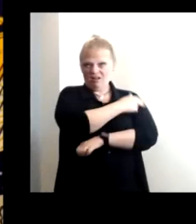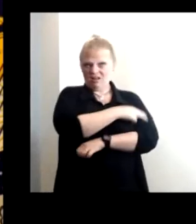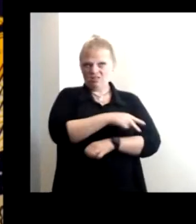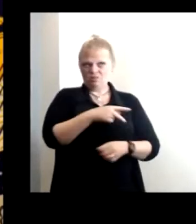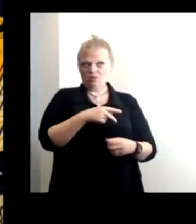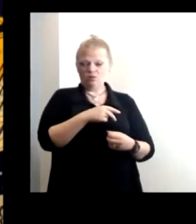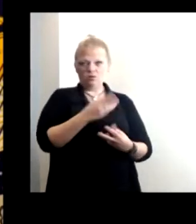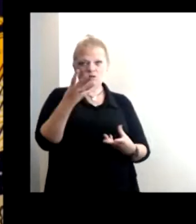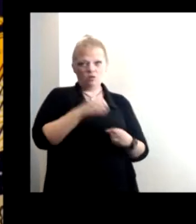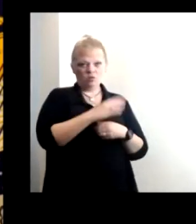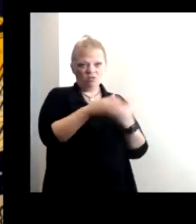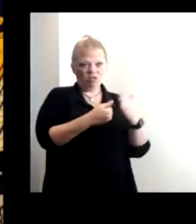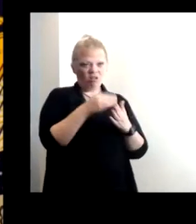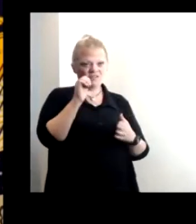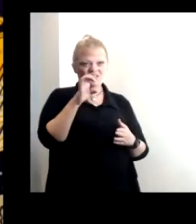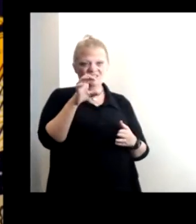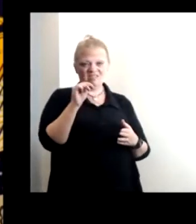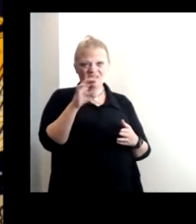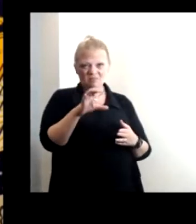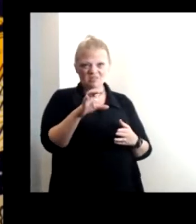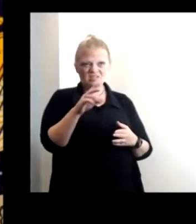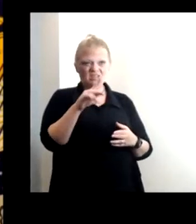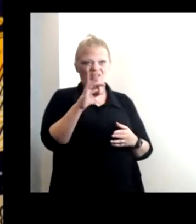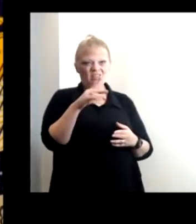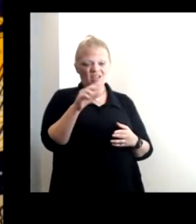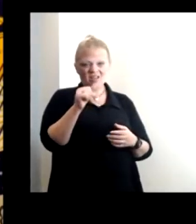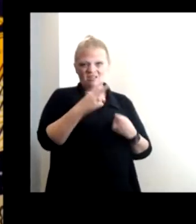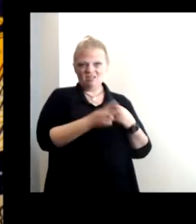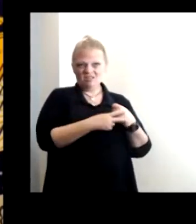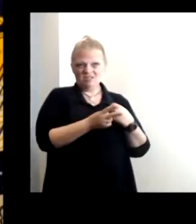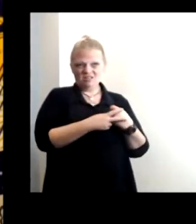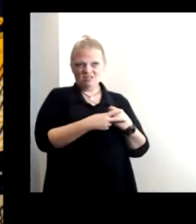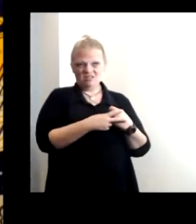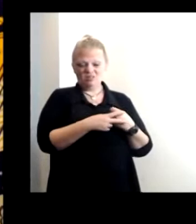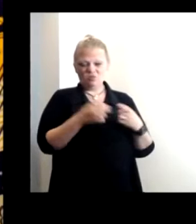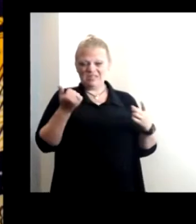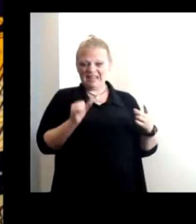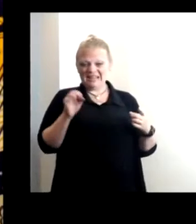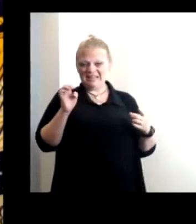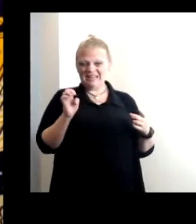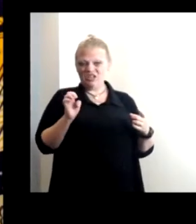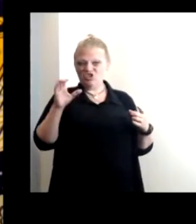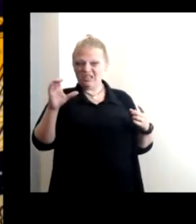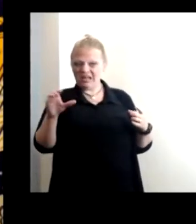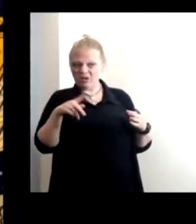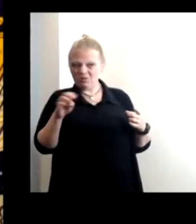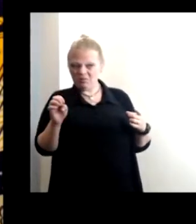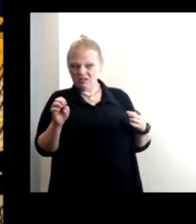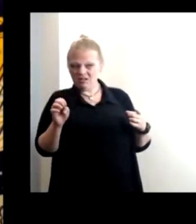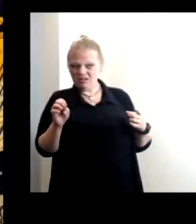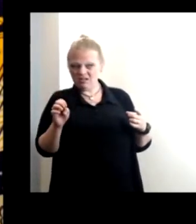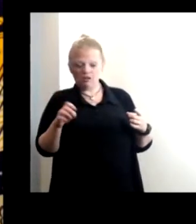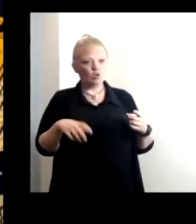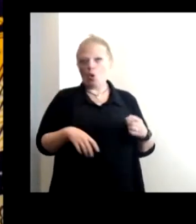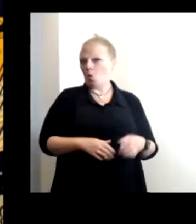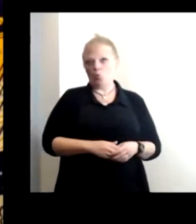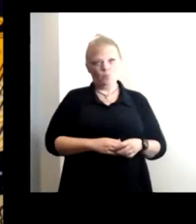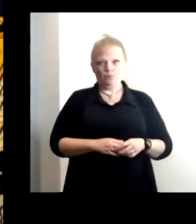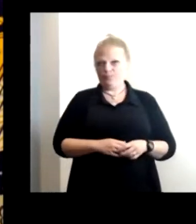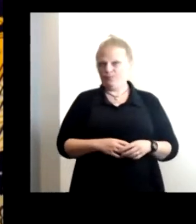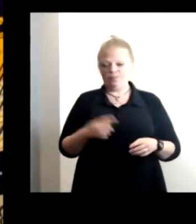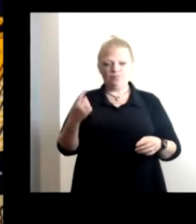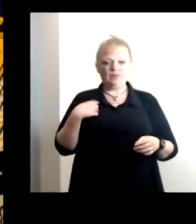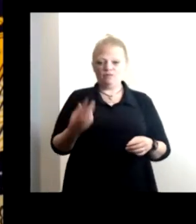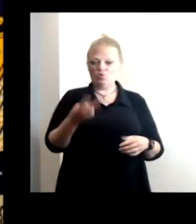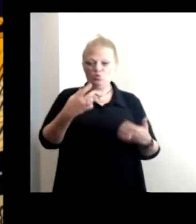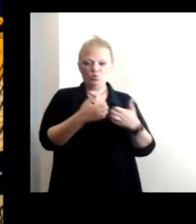of ECMC stockpile and a significant portion of Colida's. Was any Erie County PPE in there? Answer is no. We have two